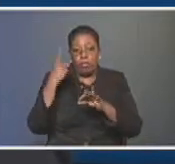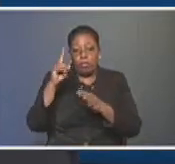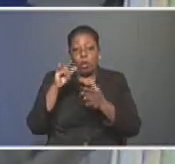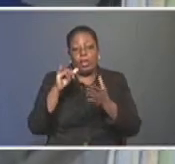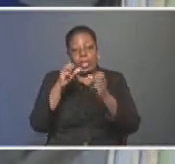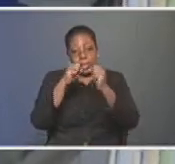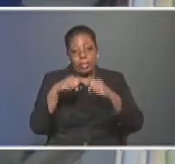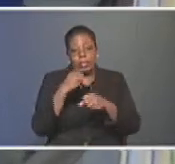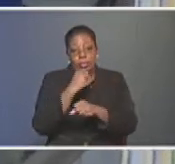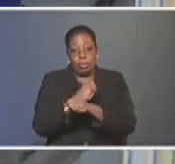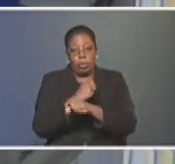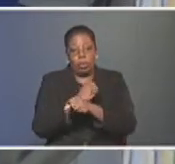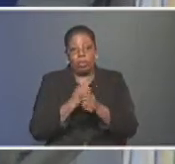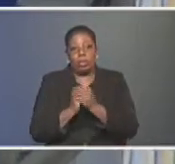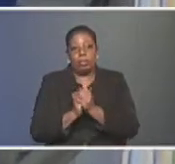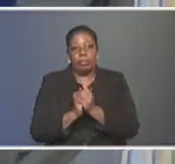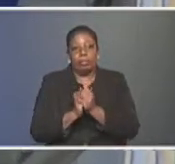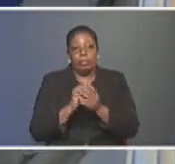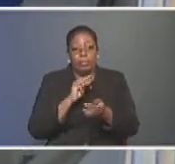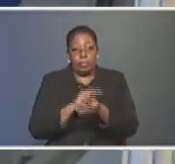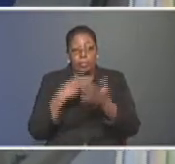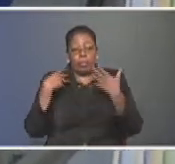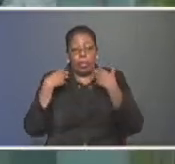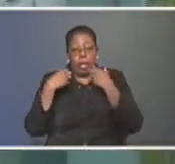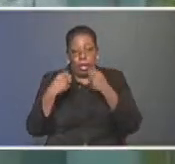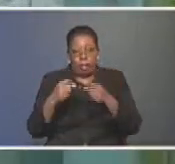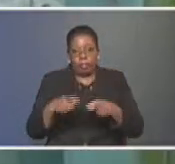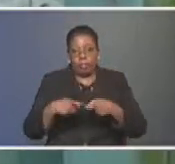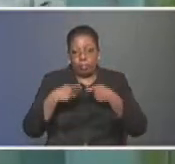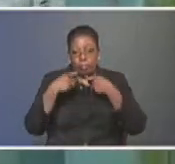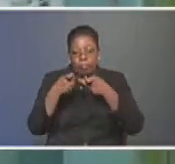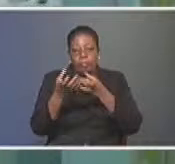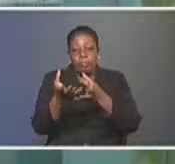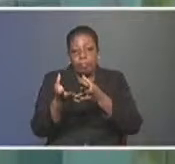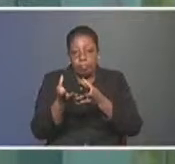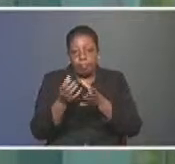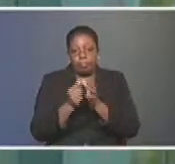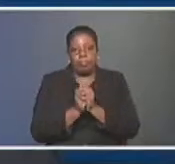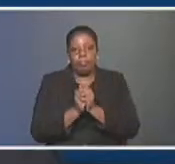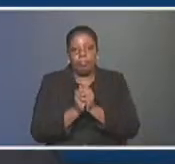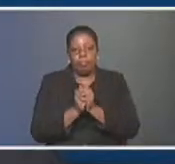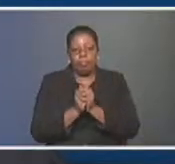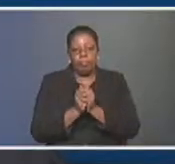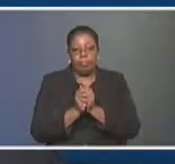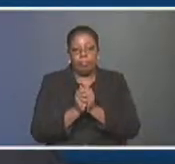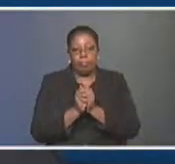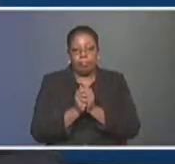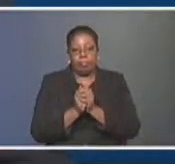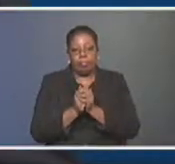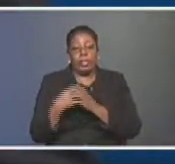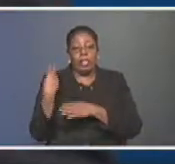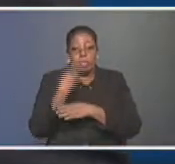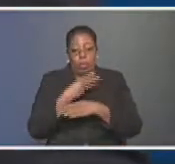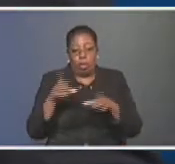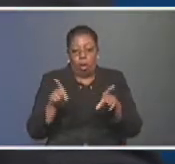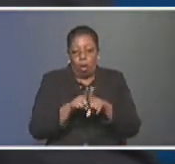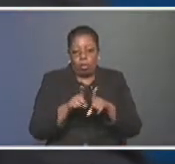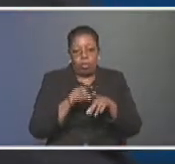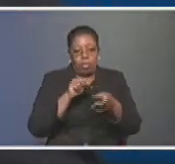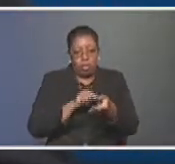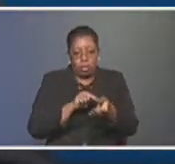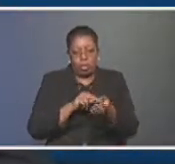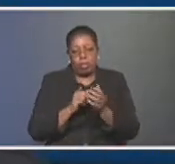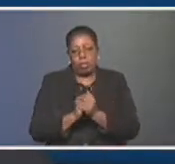work. The Minister of Health went on to issue this appeal. But we are also pleading to our nurses to give us